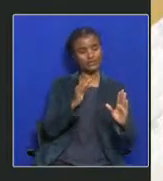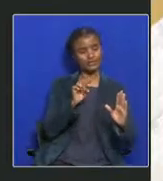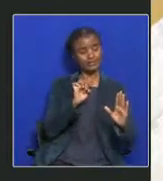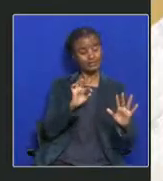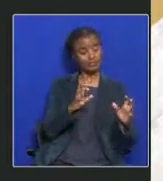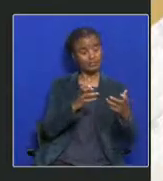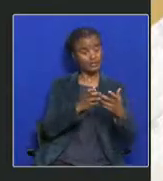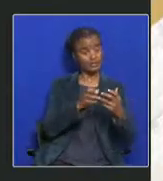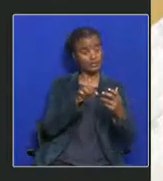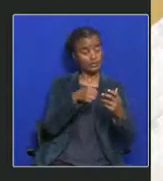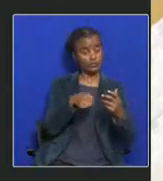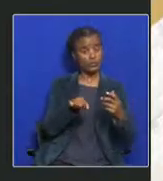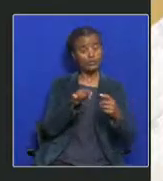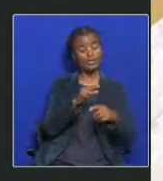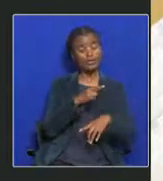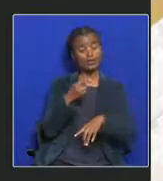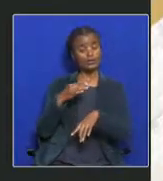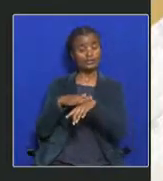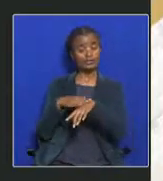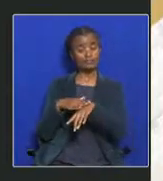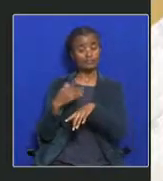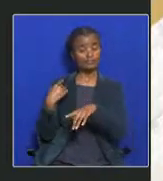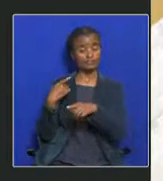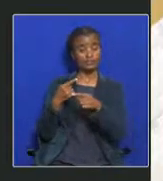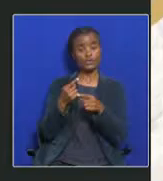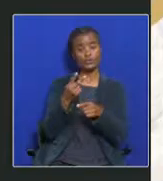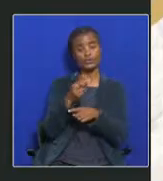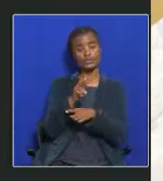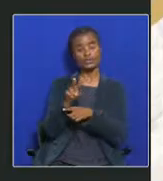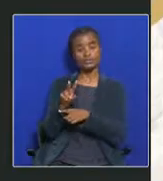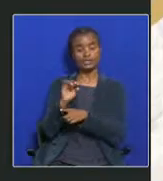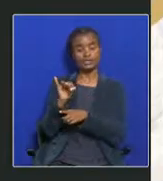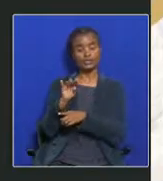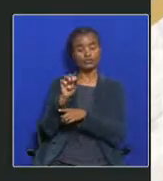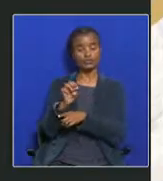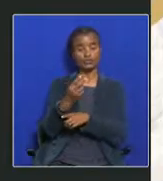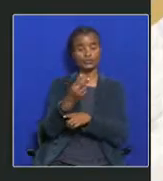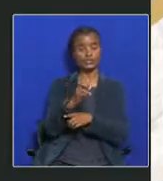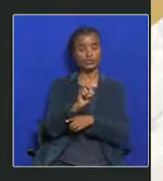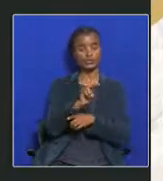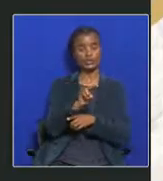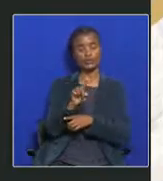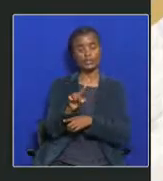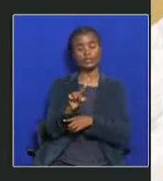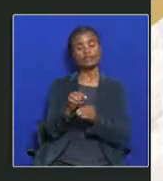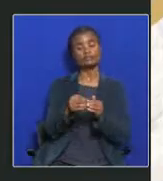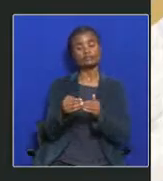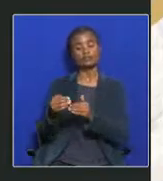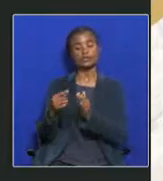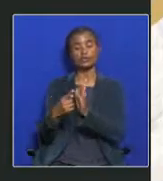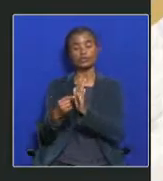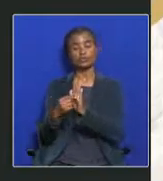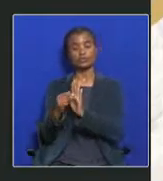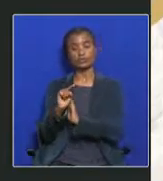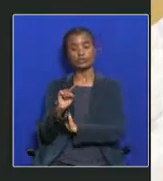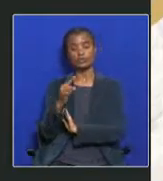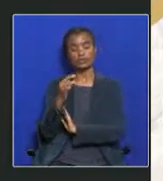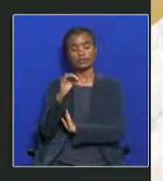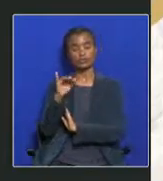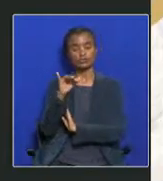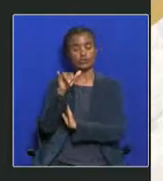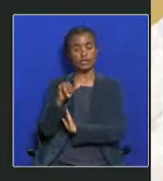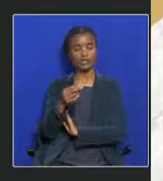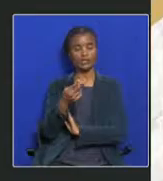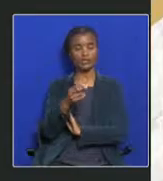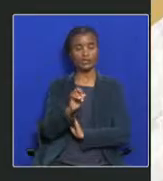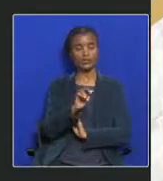the 22nd of June 2021 and 1st July 2021 to can safely say